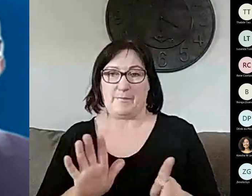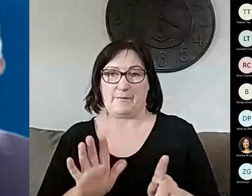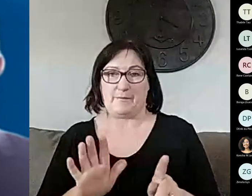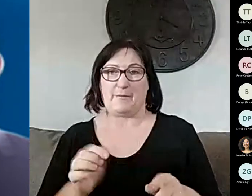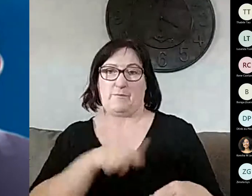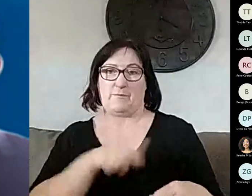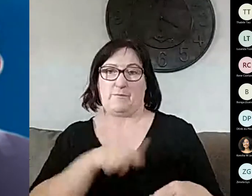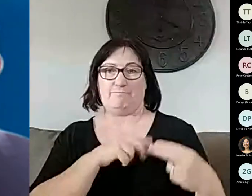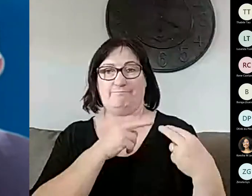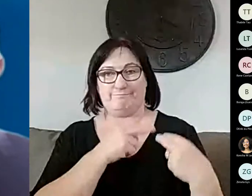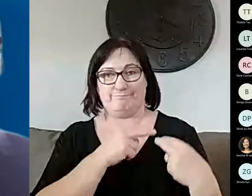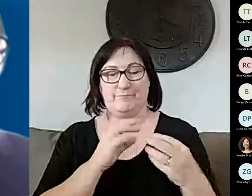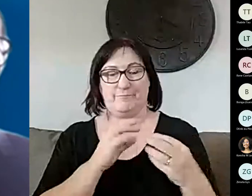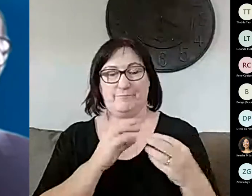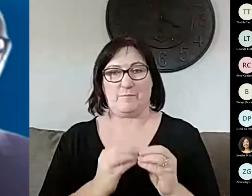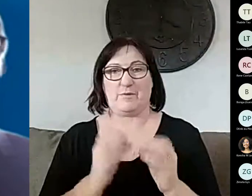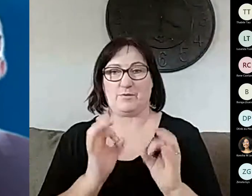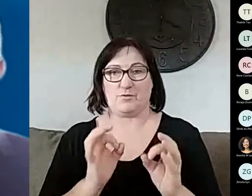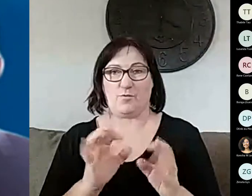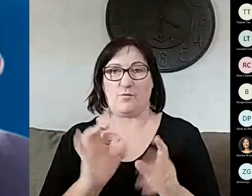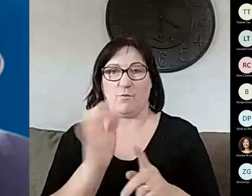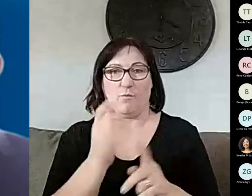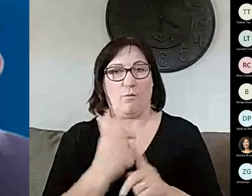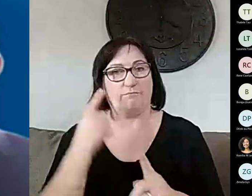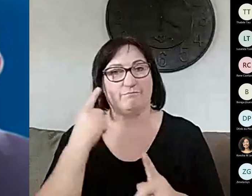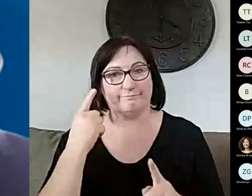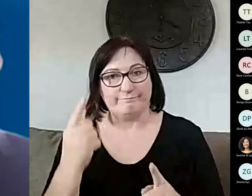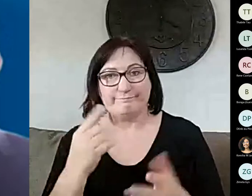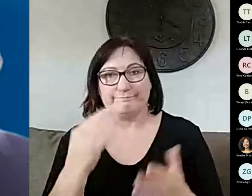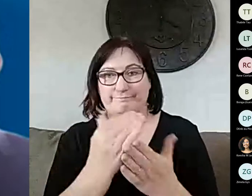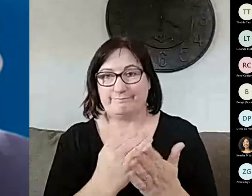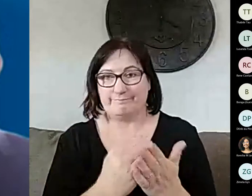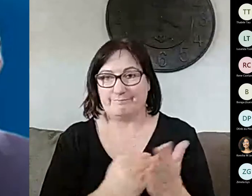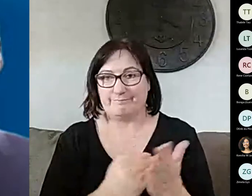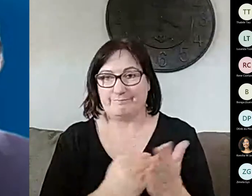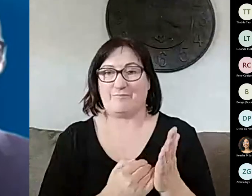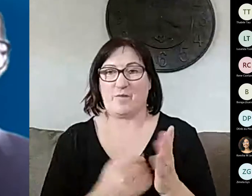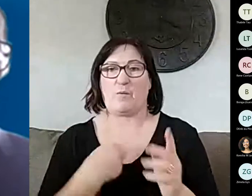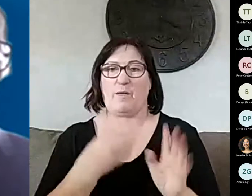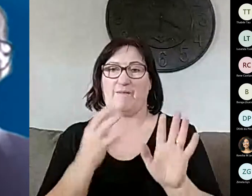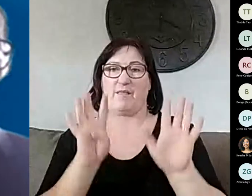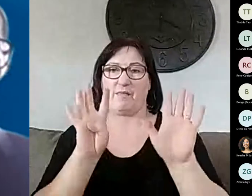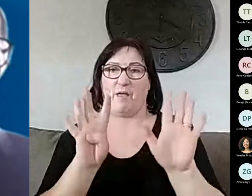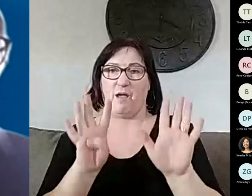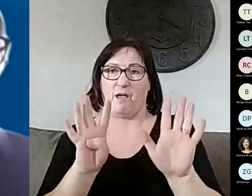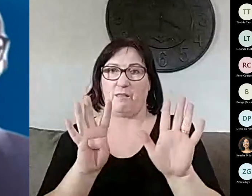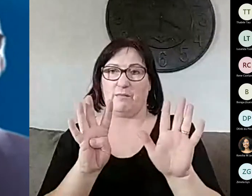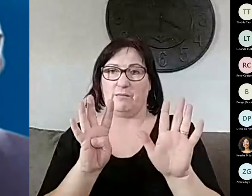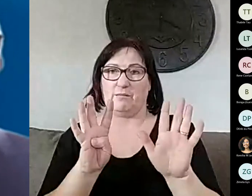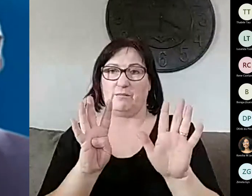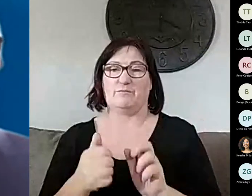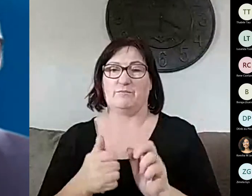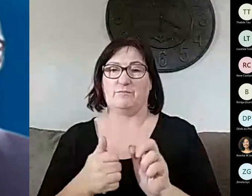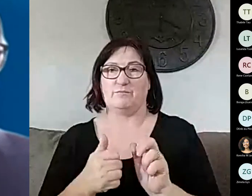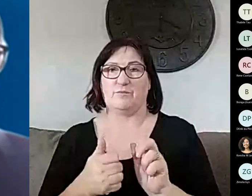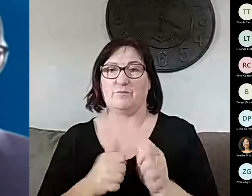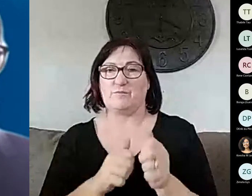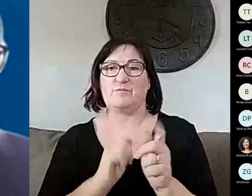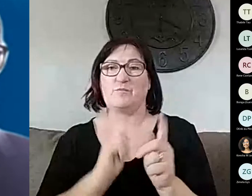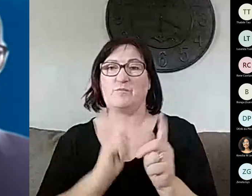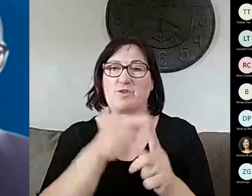traders comply. Now, SARS has 9 strategic objectives, and one of them is providing clarity